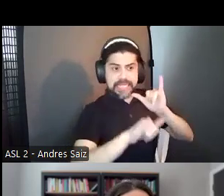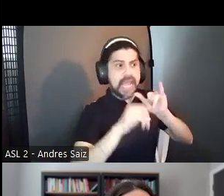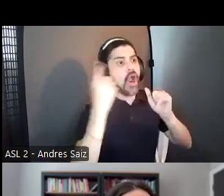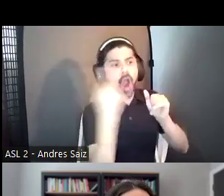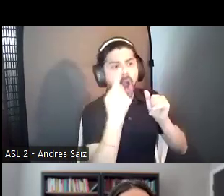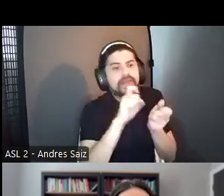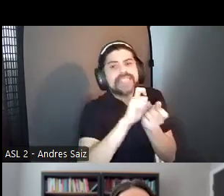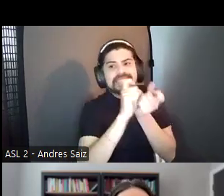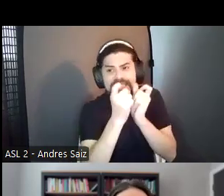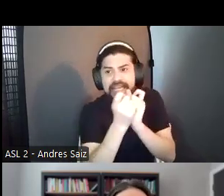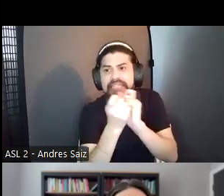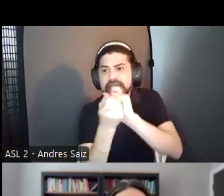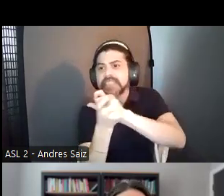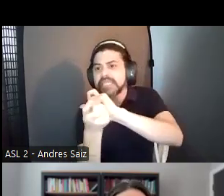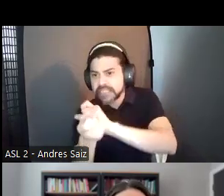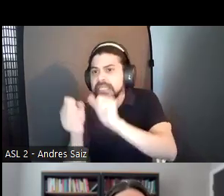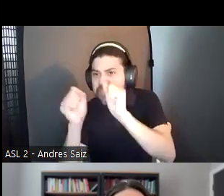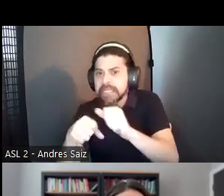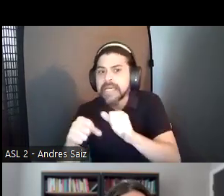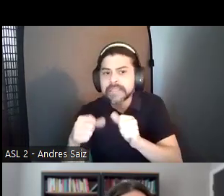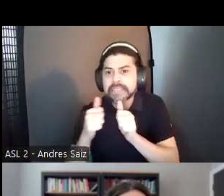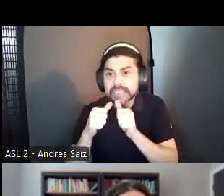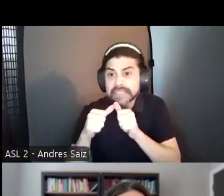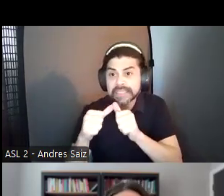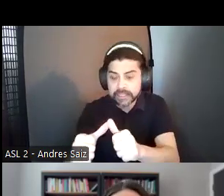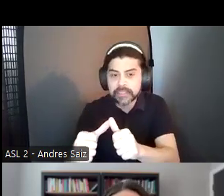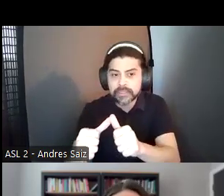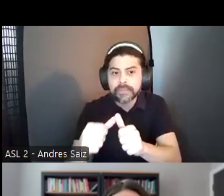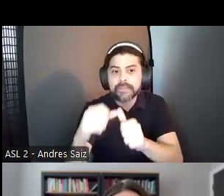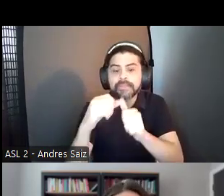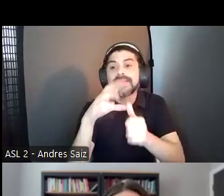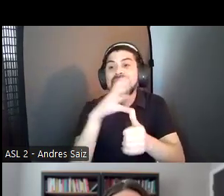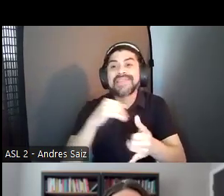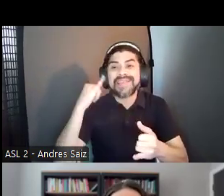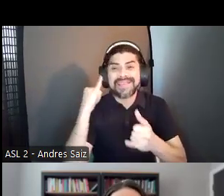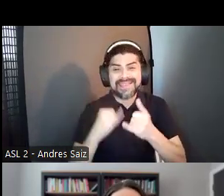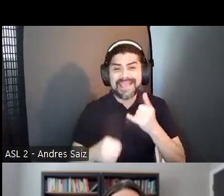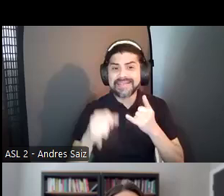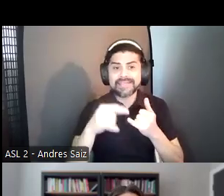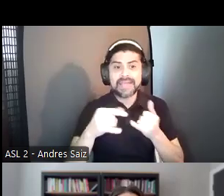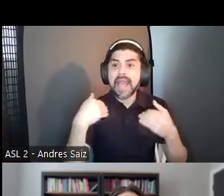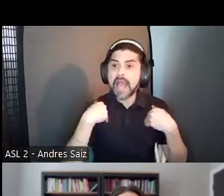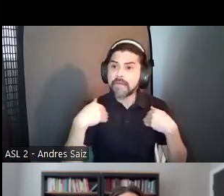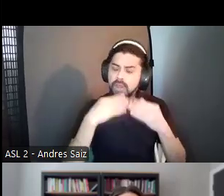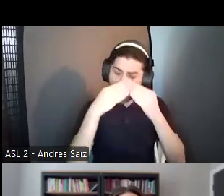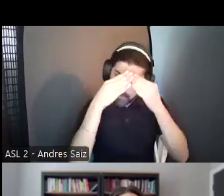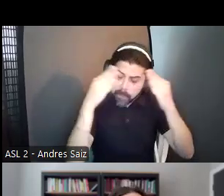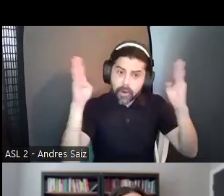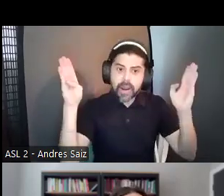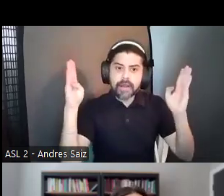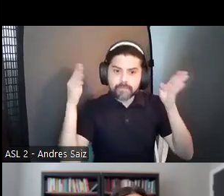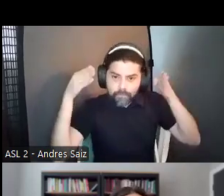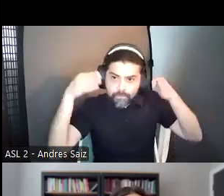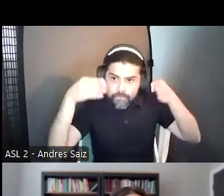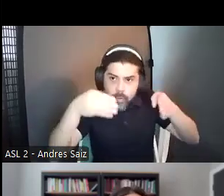are. And finally, having a broad focus on aging throughout the lifespan. So this includes the extent to